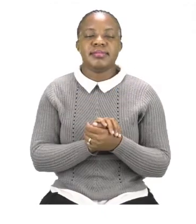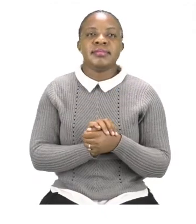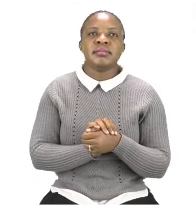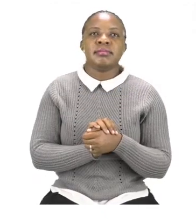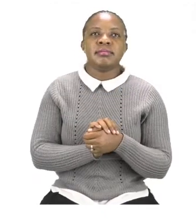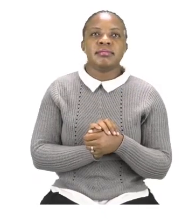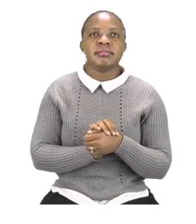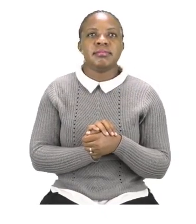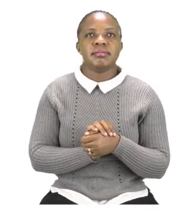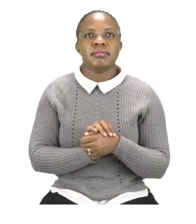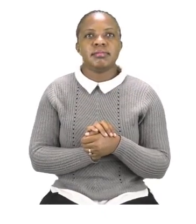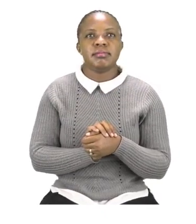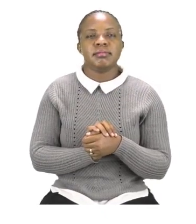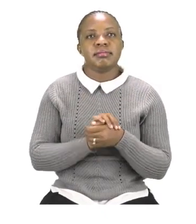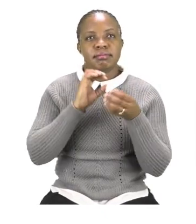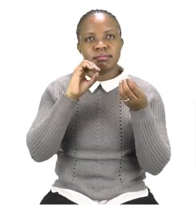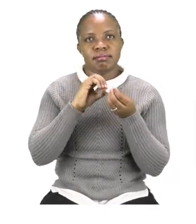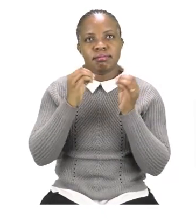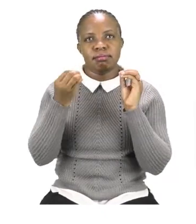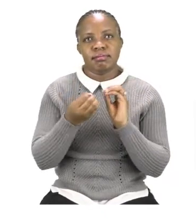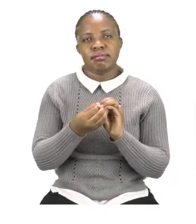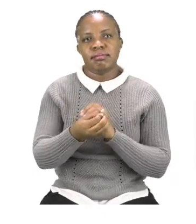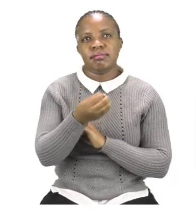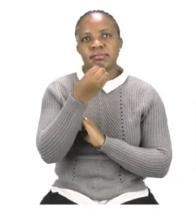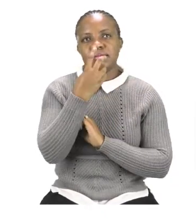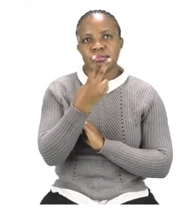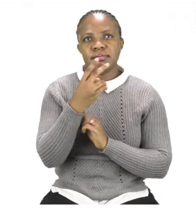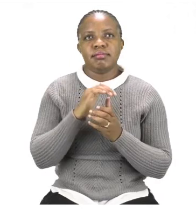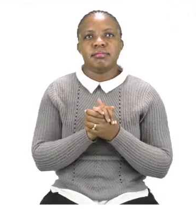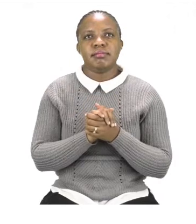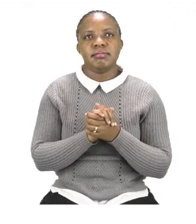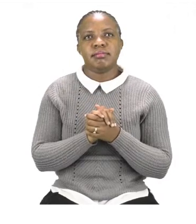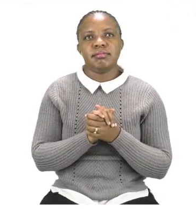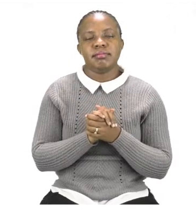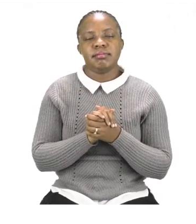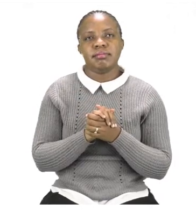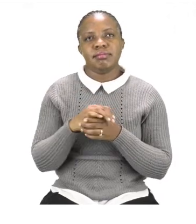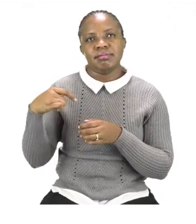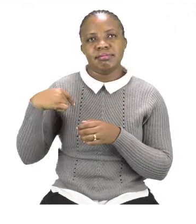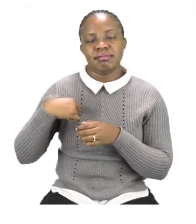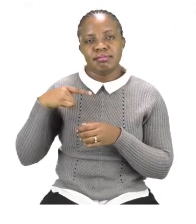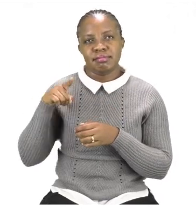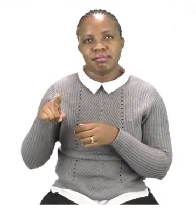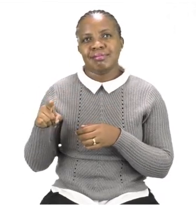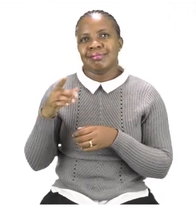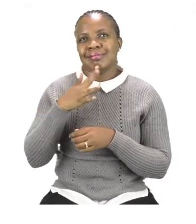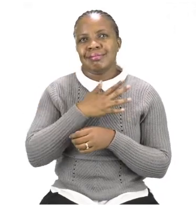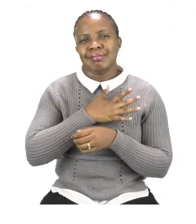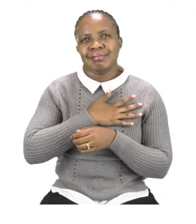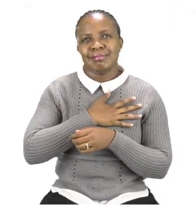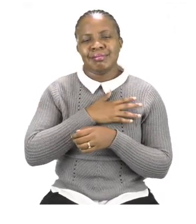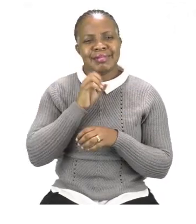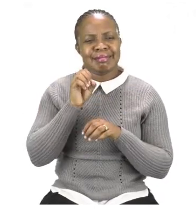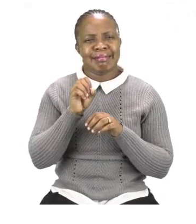Let's now move on to number 2. Number 2 says, he likes to